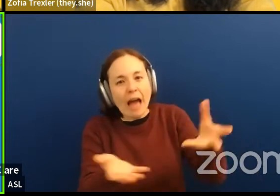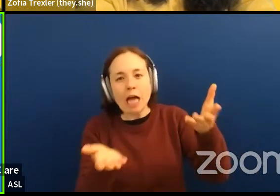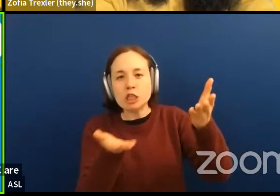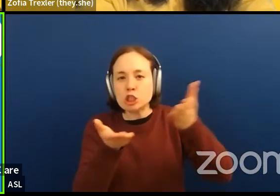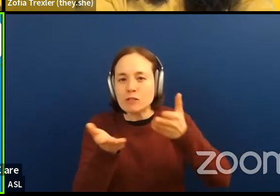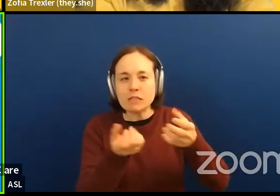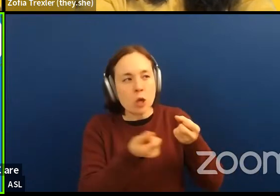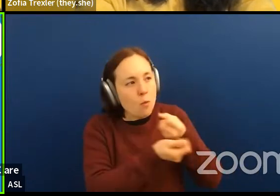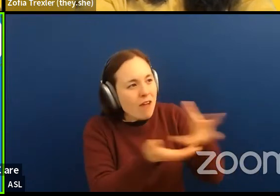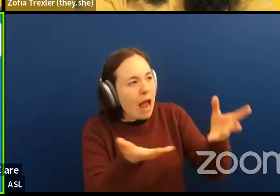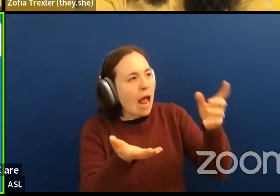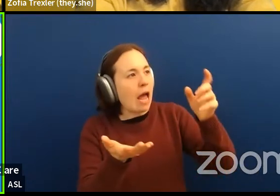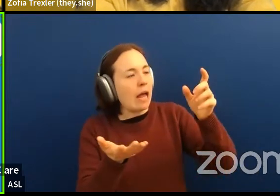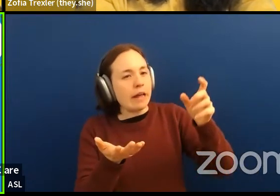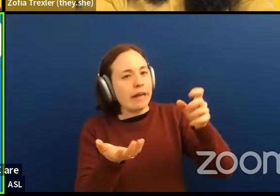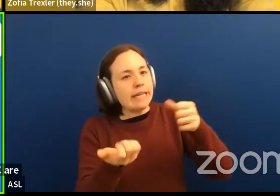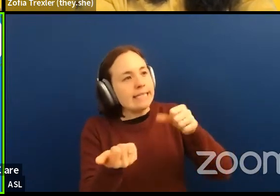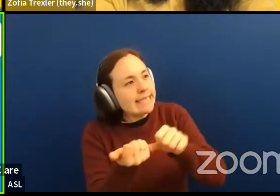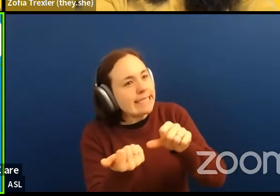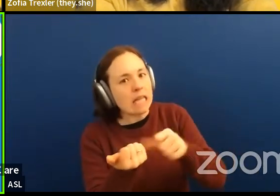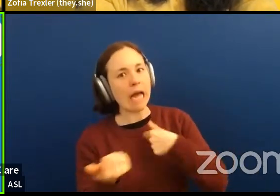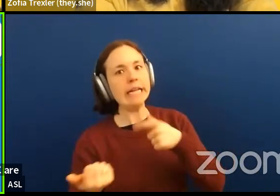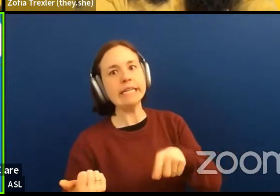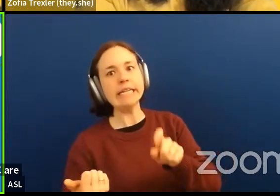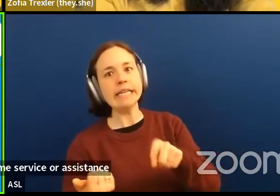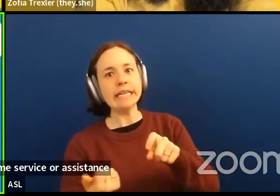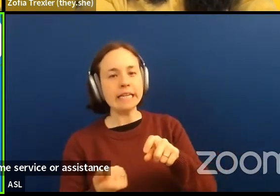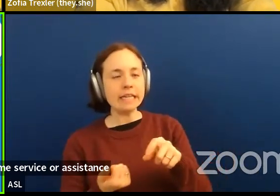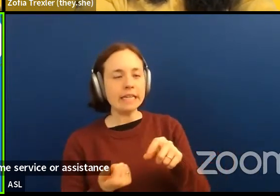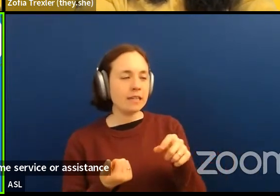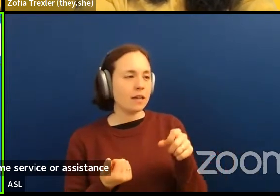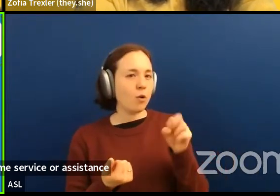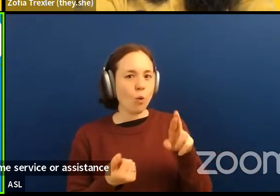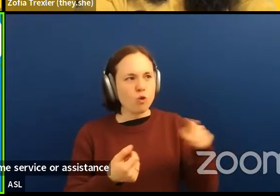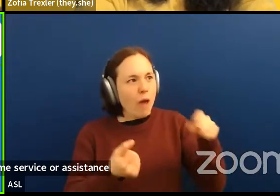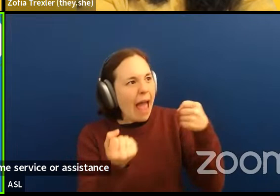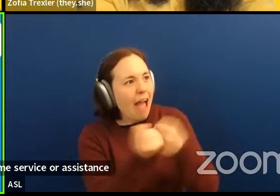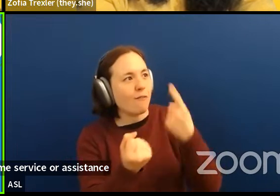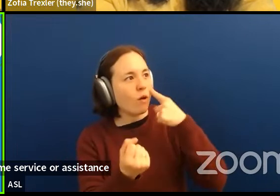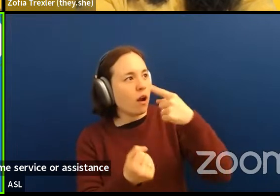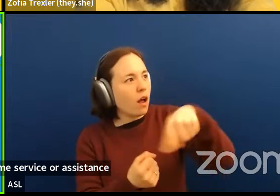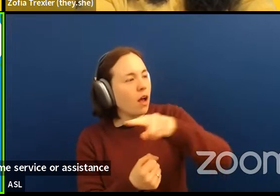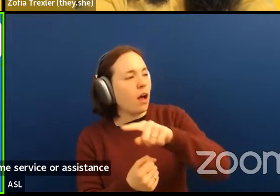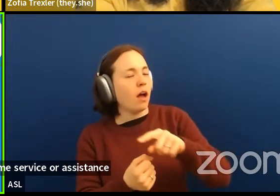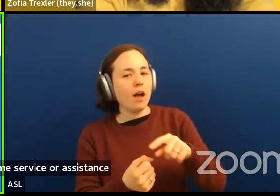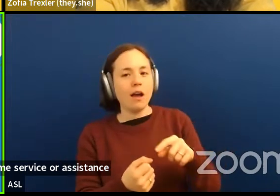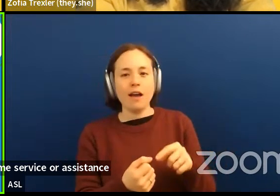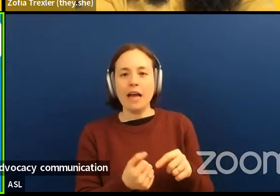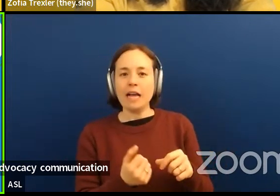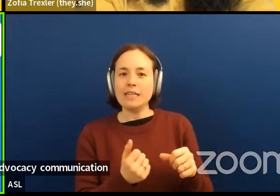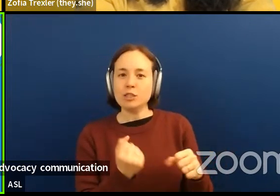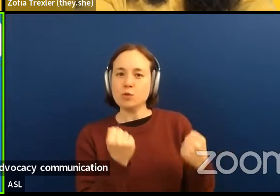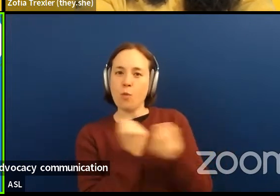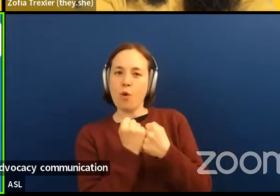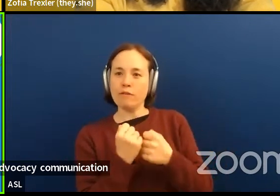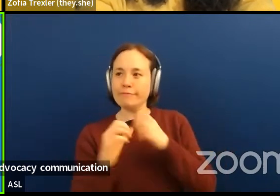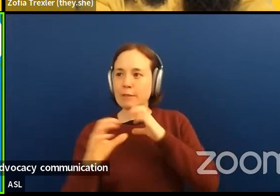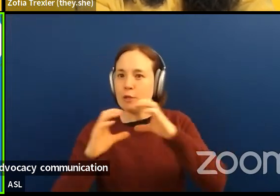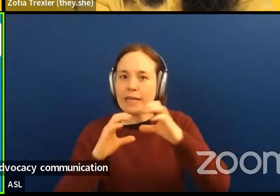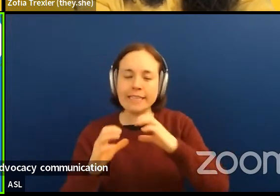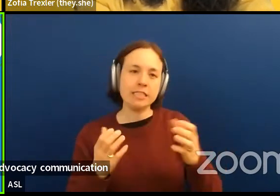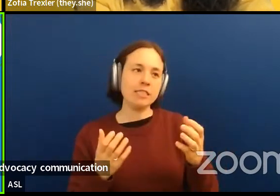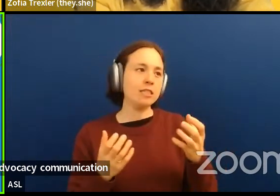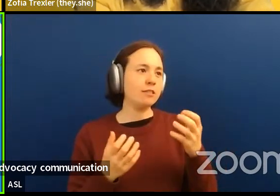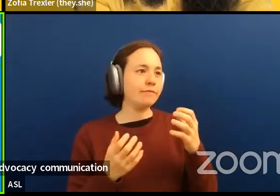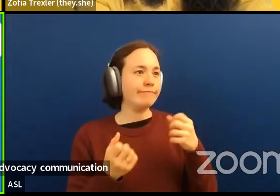time of need, or advocacy, communication assistance to help sort of make sure